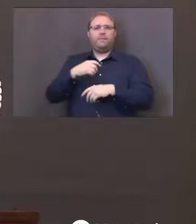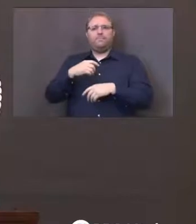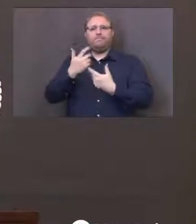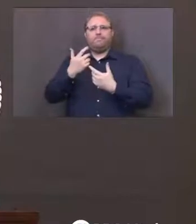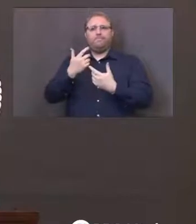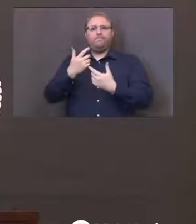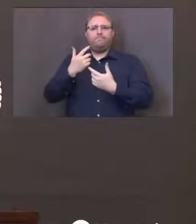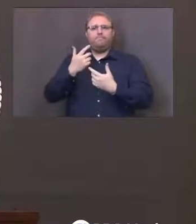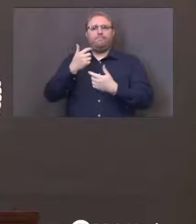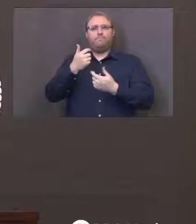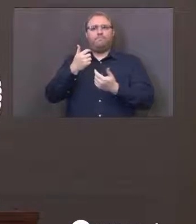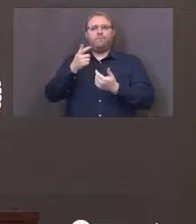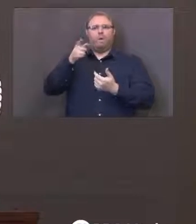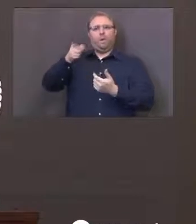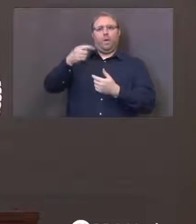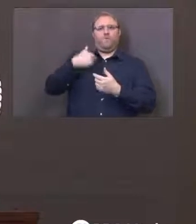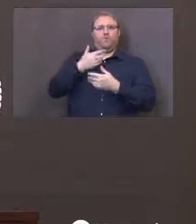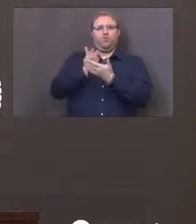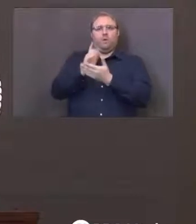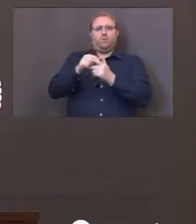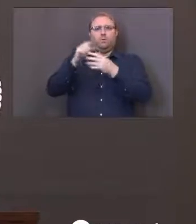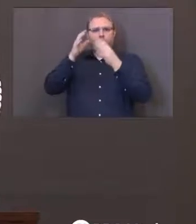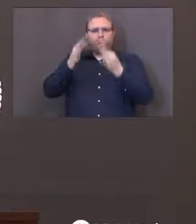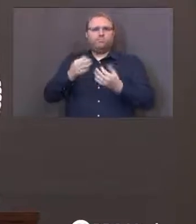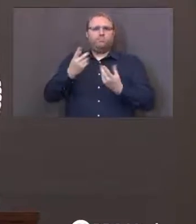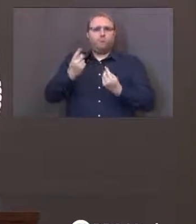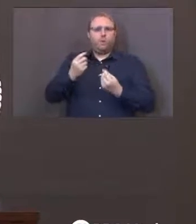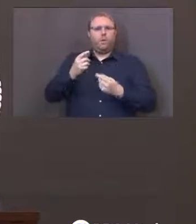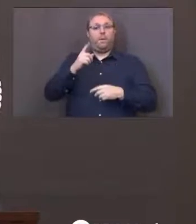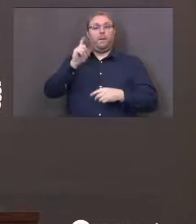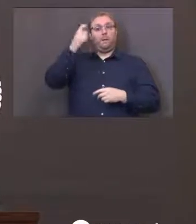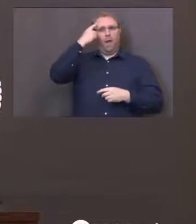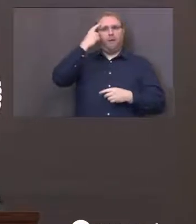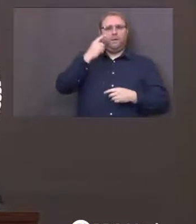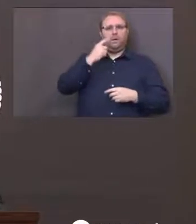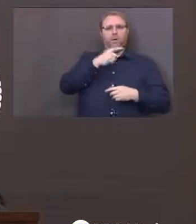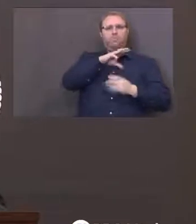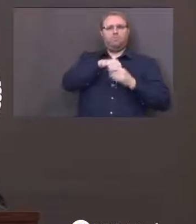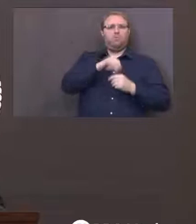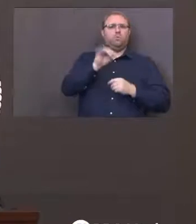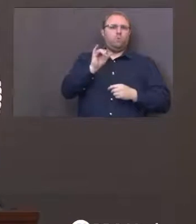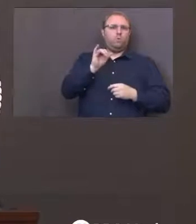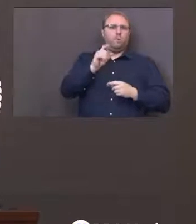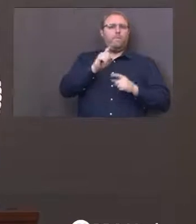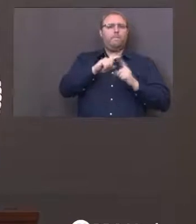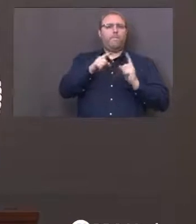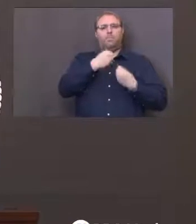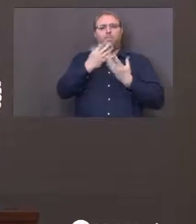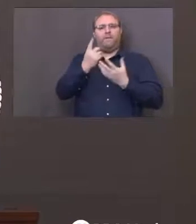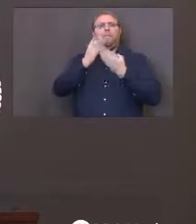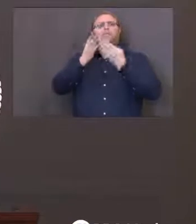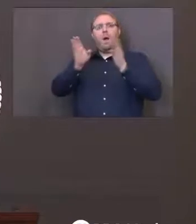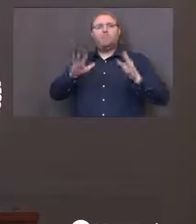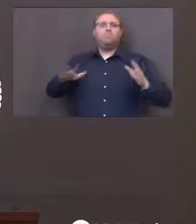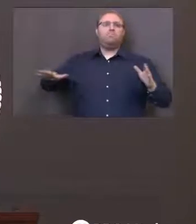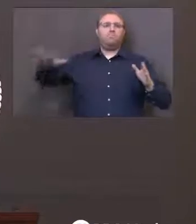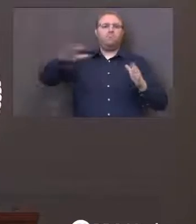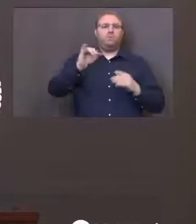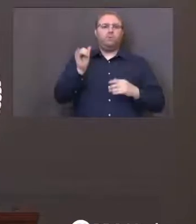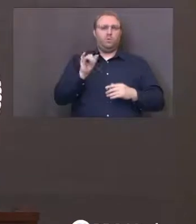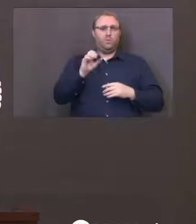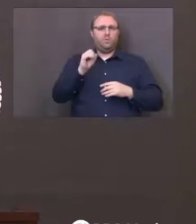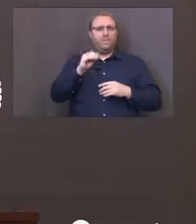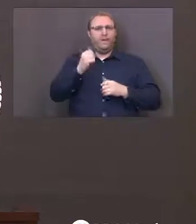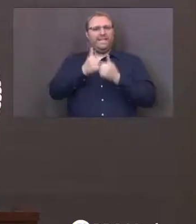that? So individual responsibility, the government has a role to play, and particularly in providing for the public health and welfare, and